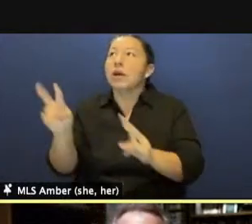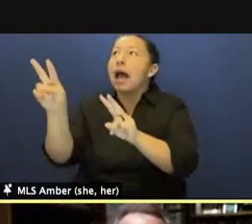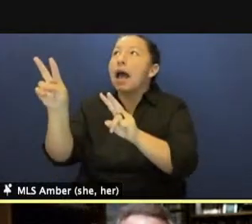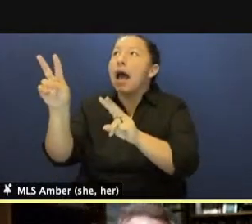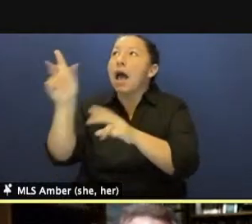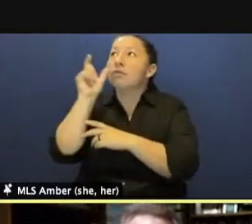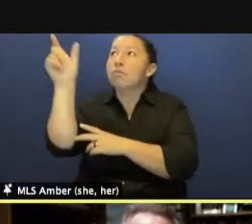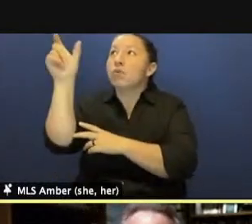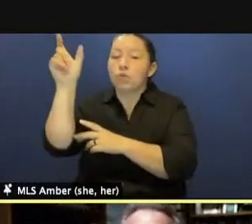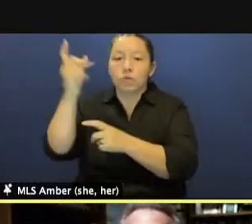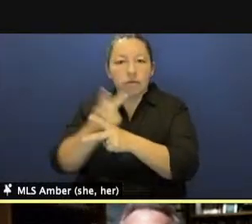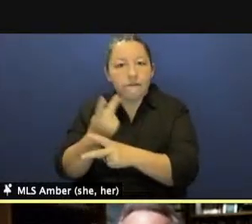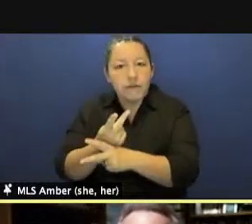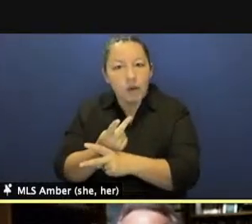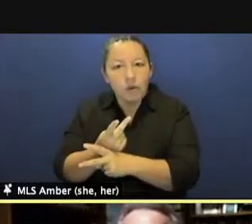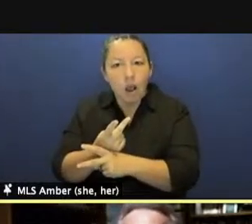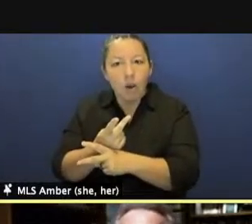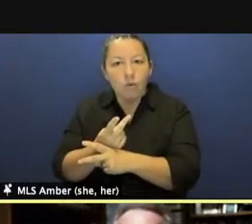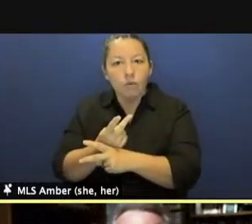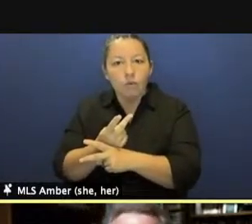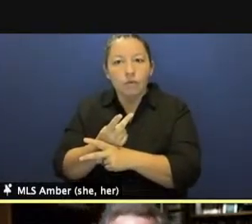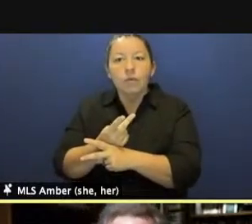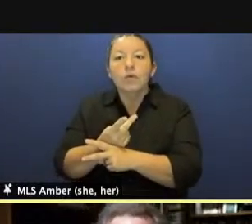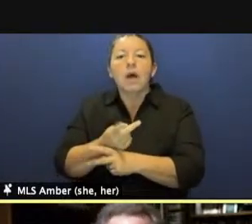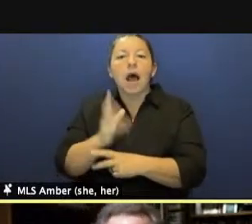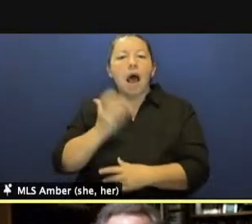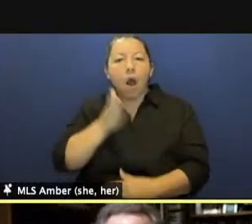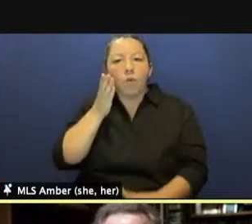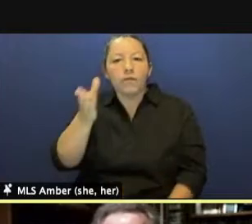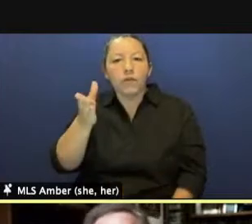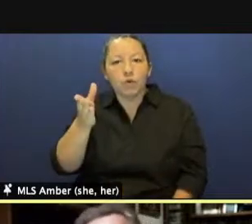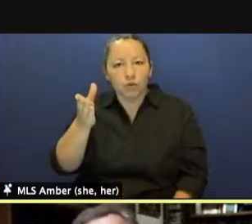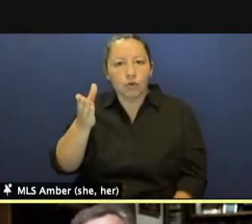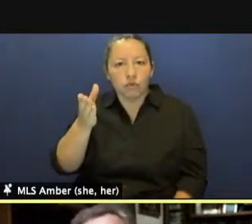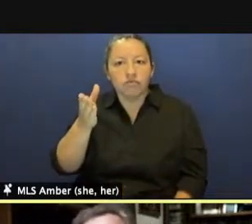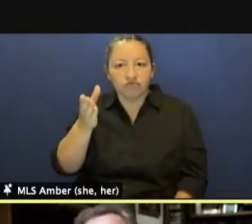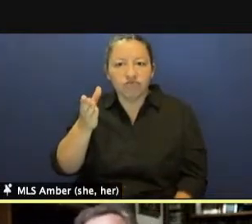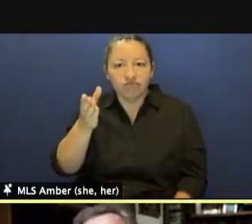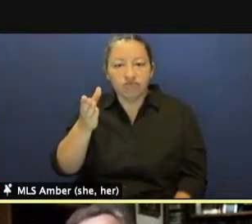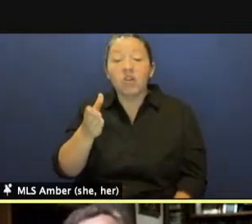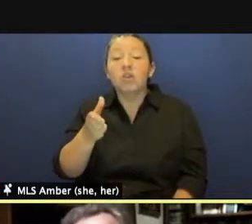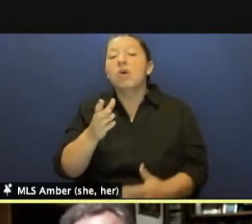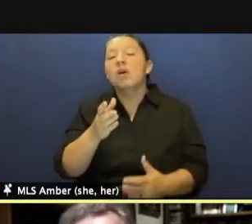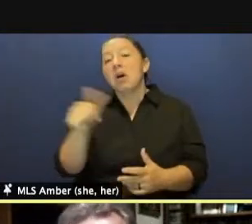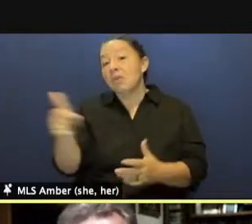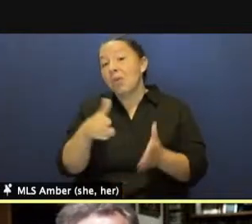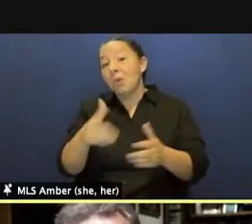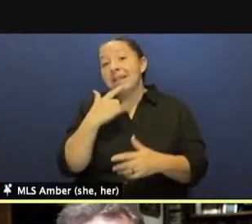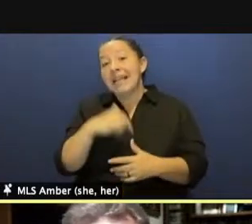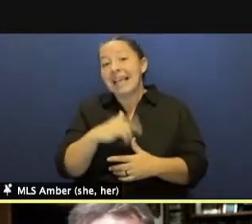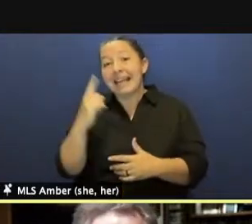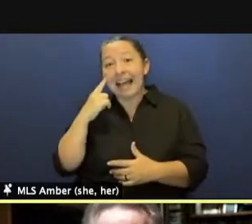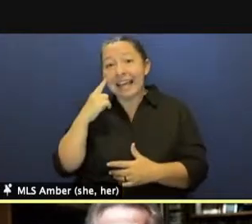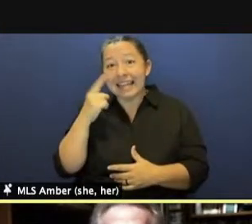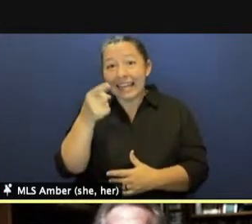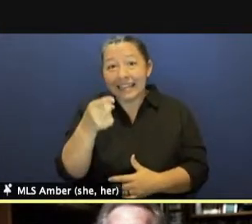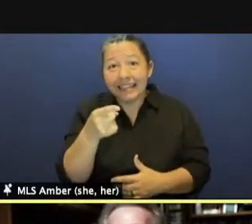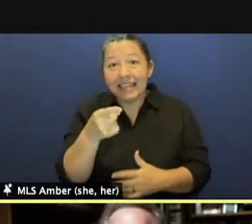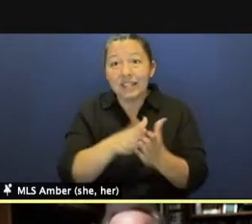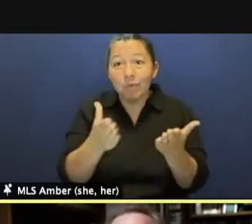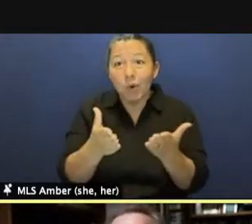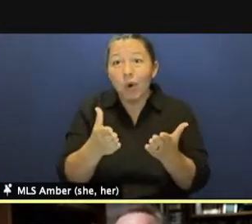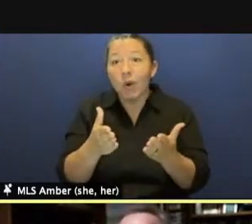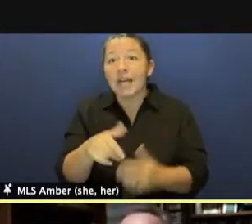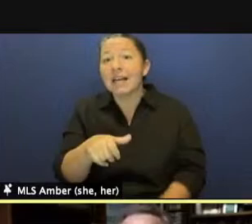to determine what will be our future. In other words, I think Don's book and Peter's book